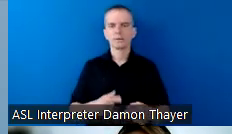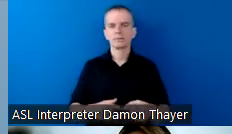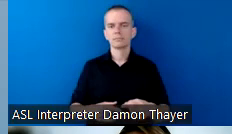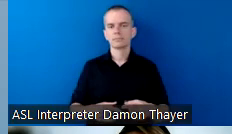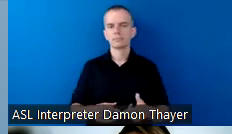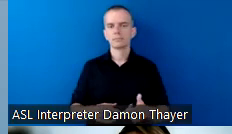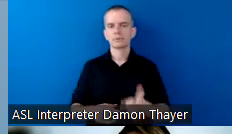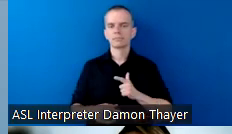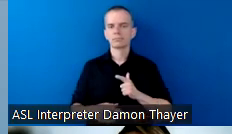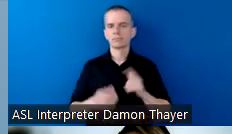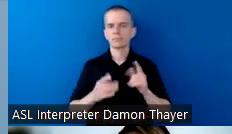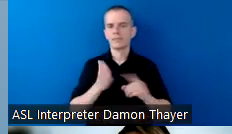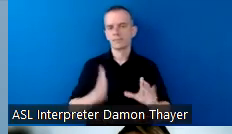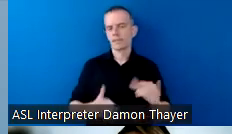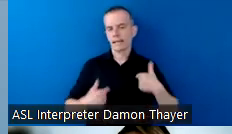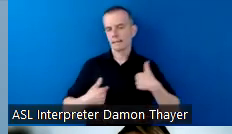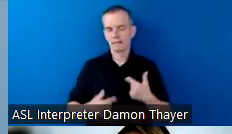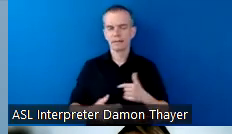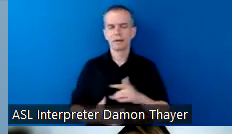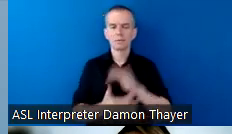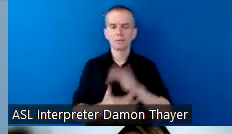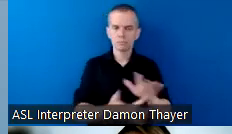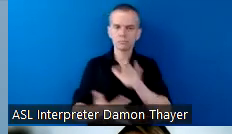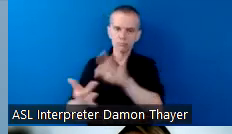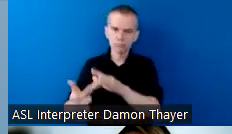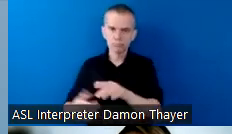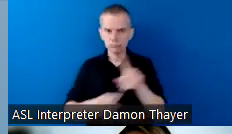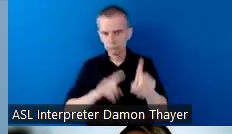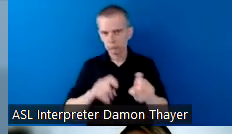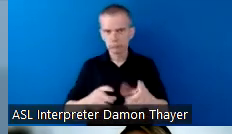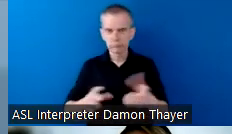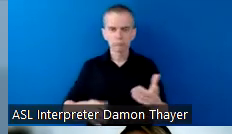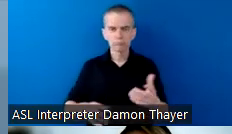that investigator would reach out to the complainant within, a relatively short time.